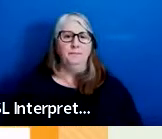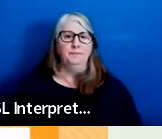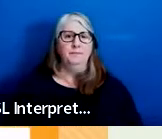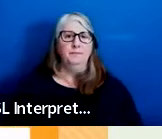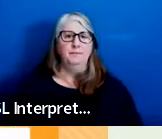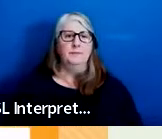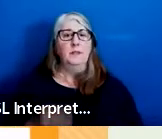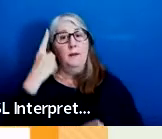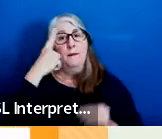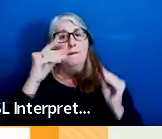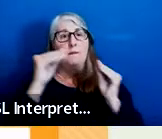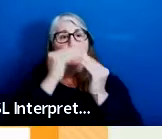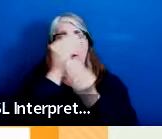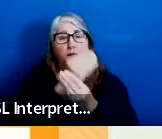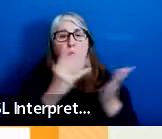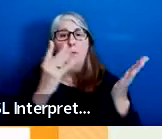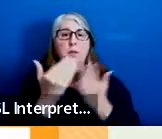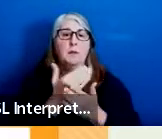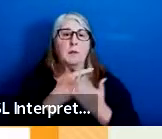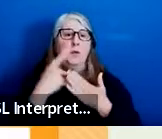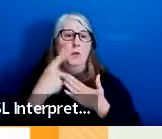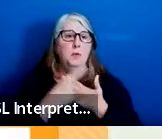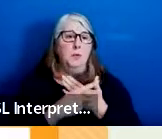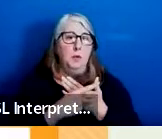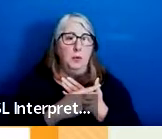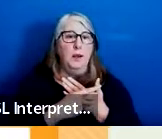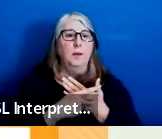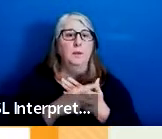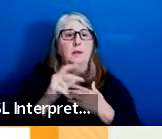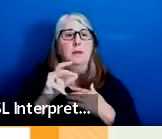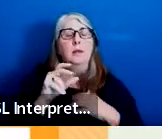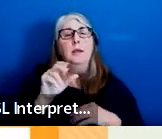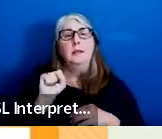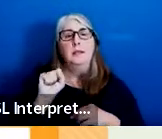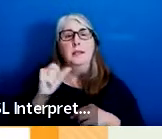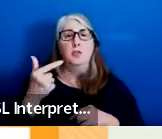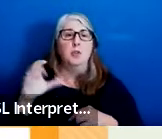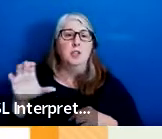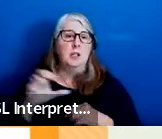For more information on this brand new program in Prince George's County, visit